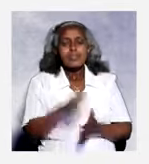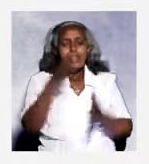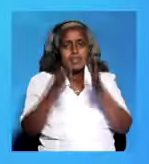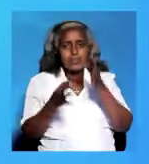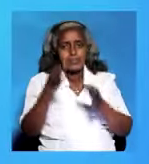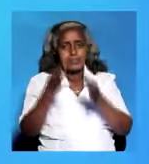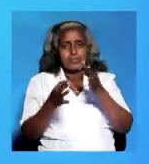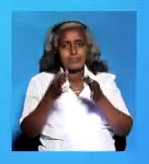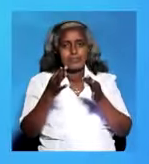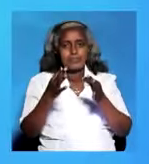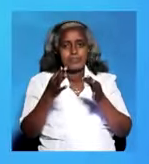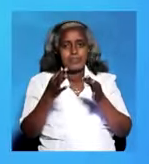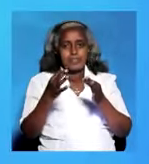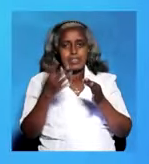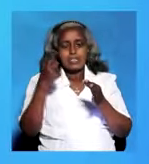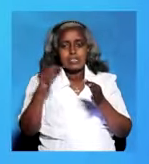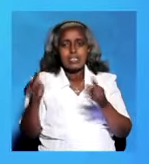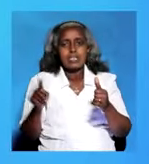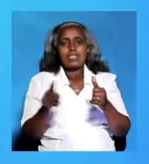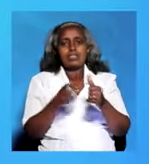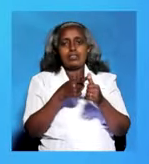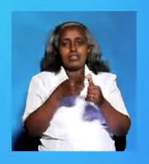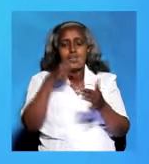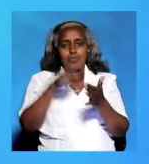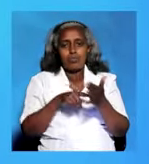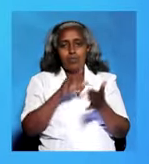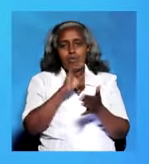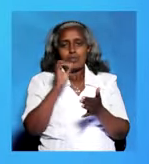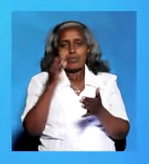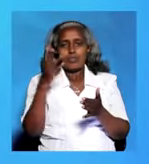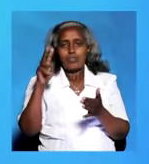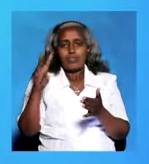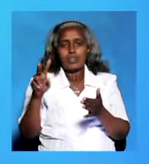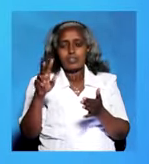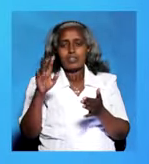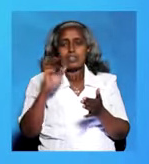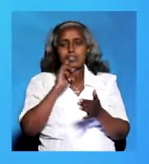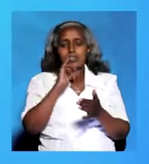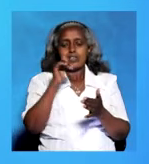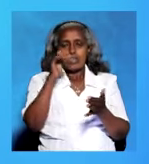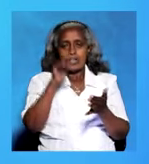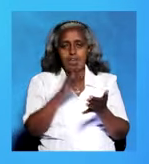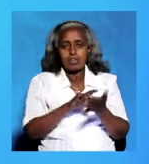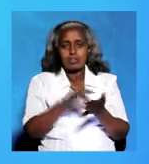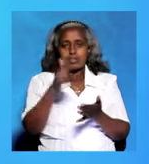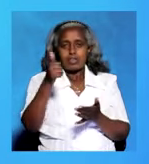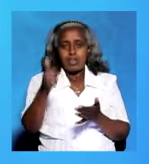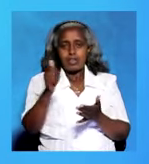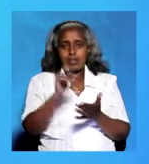if the initial point of a vector is at A,